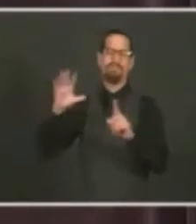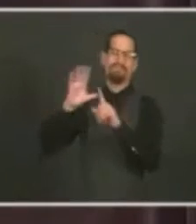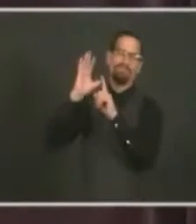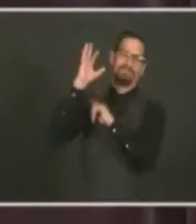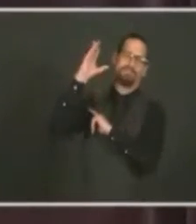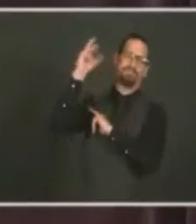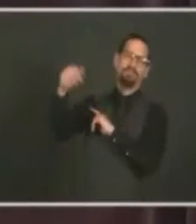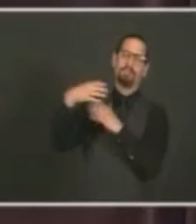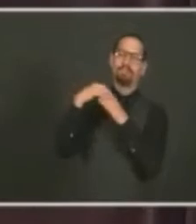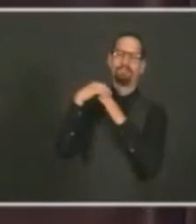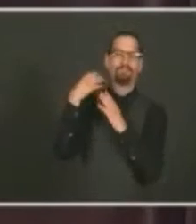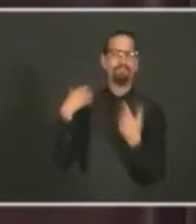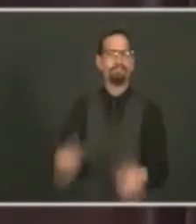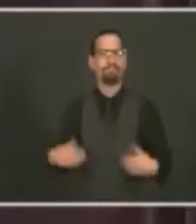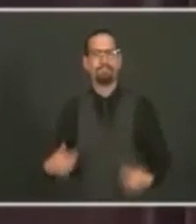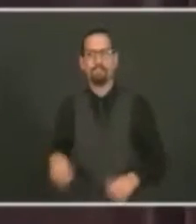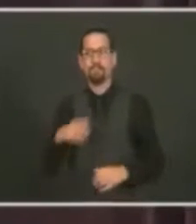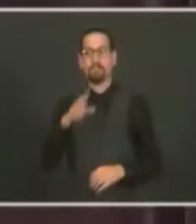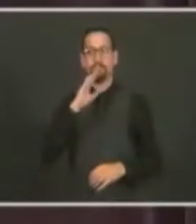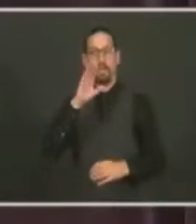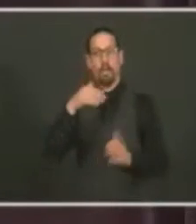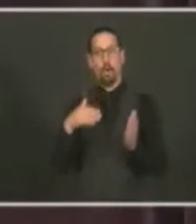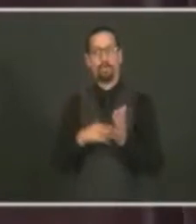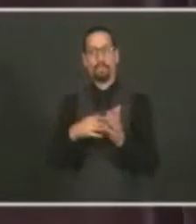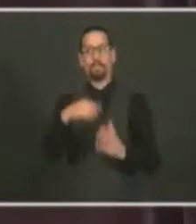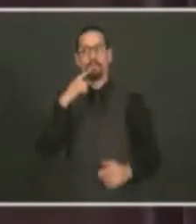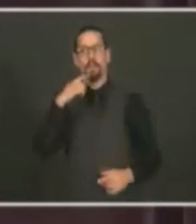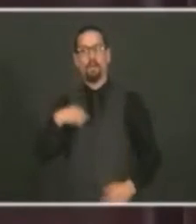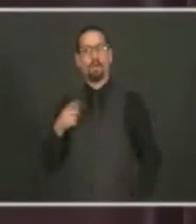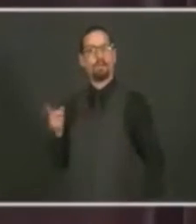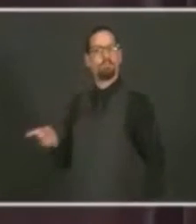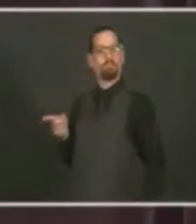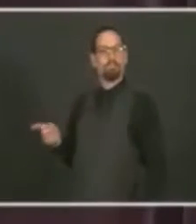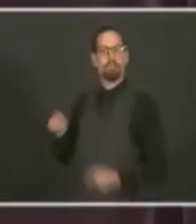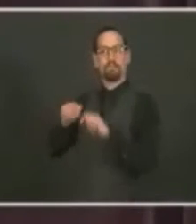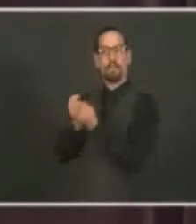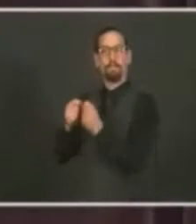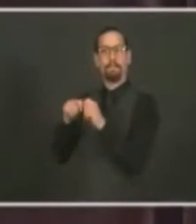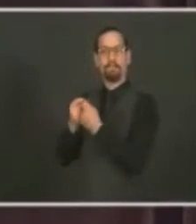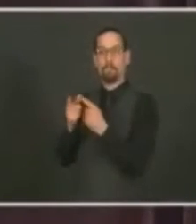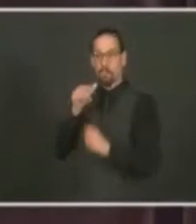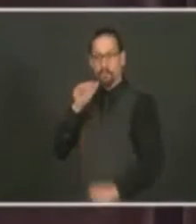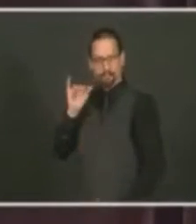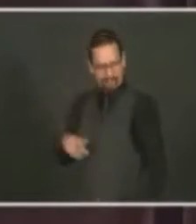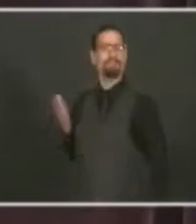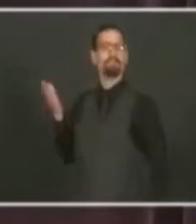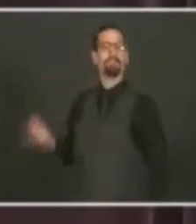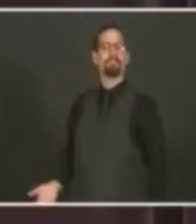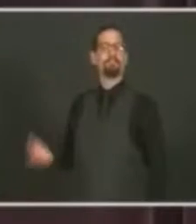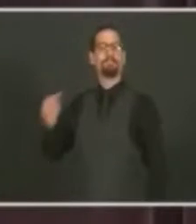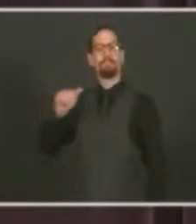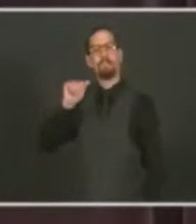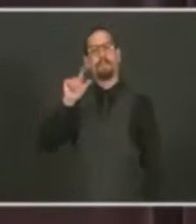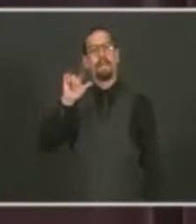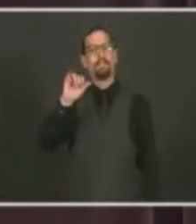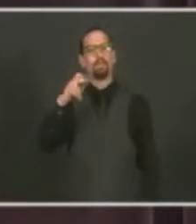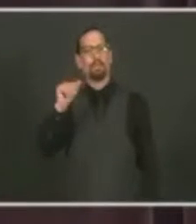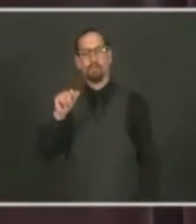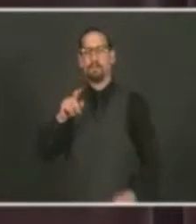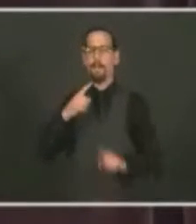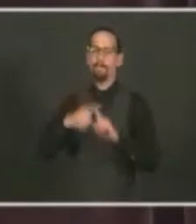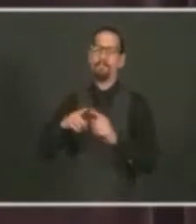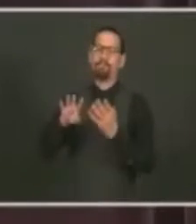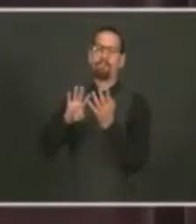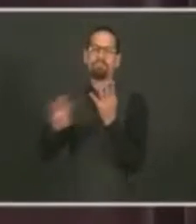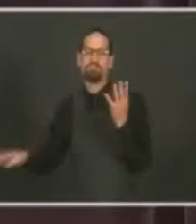her. Oftentimes you'll hear me say, it is truly a team effort. She and so many others are examples of the